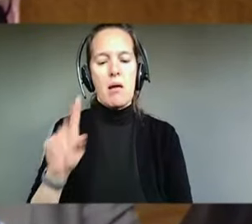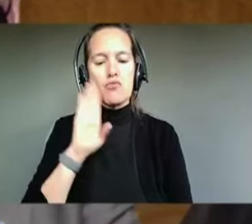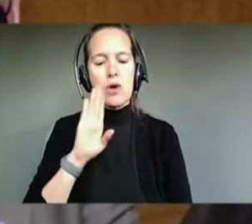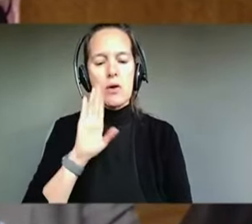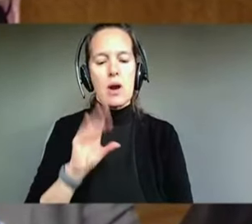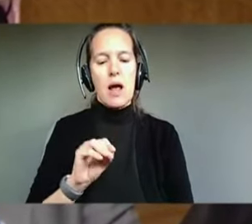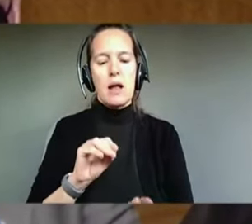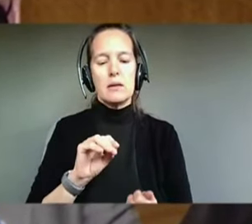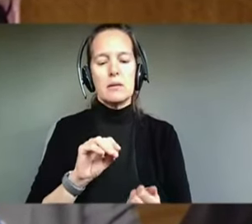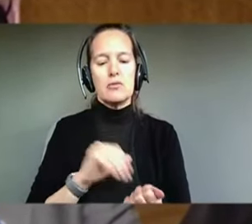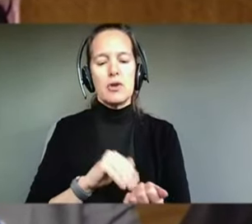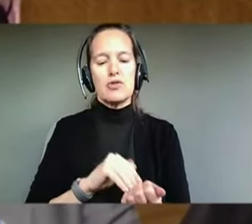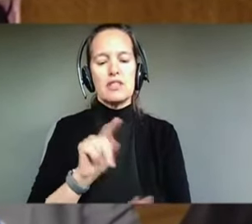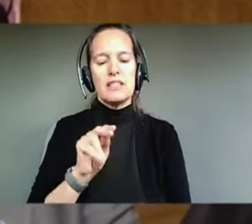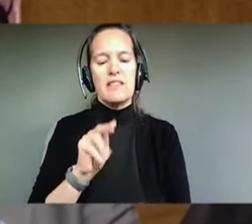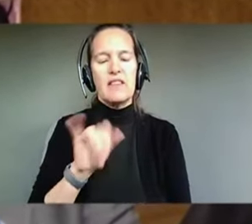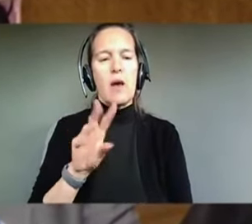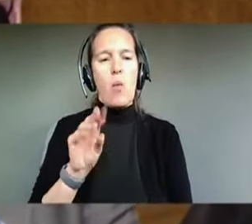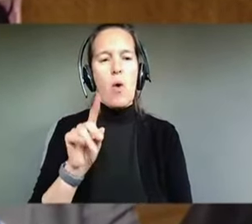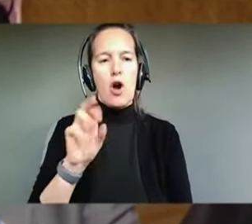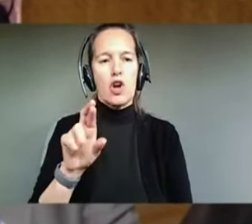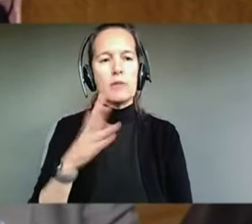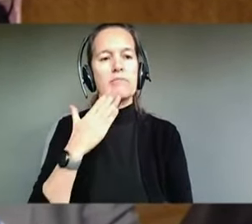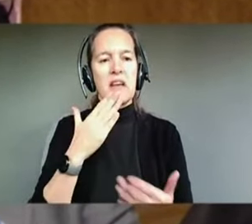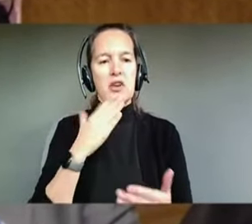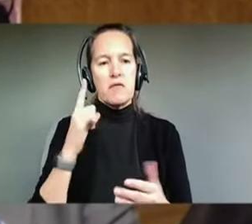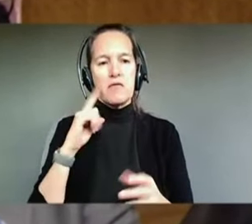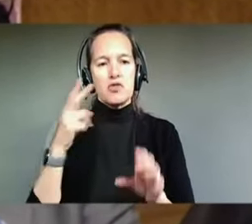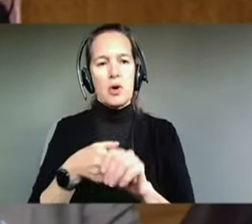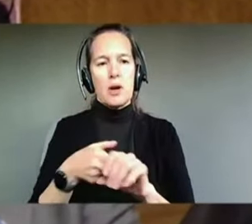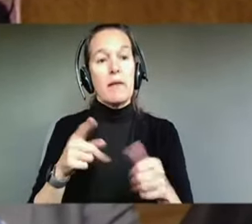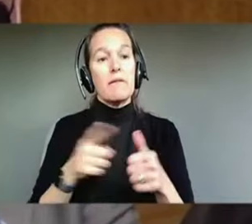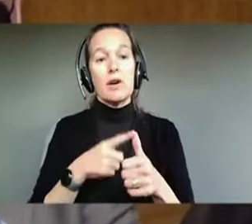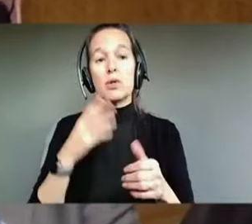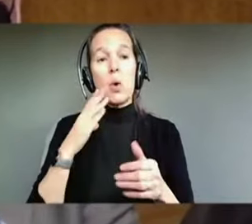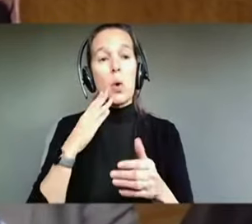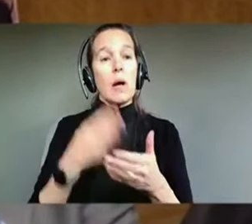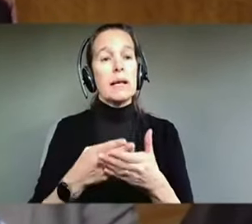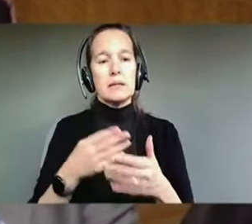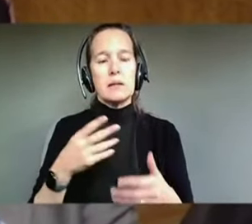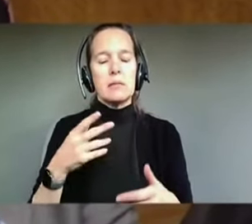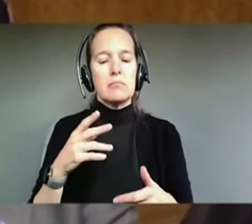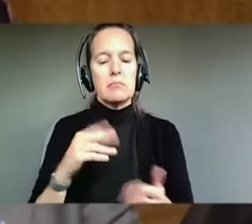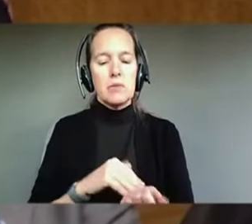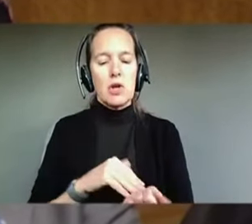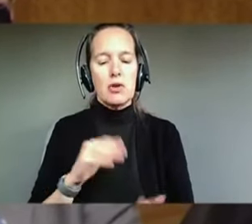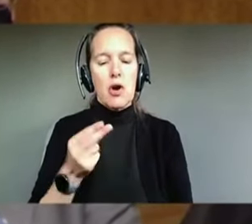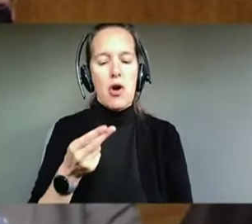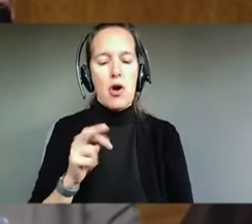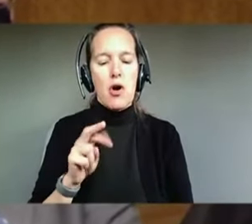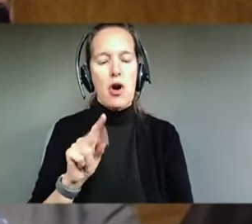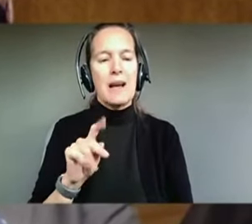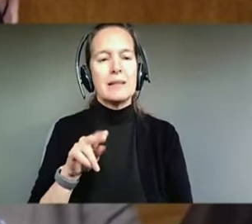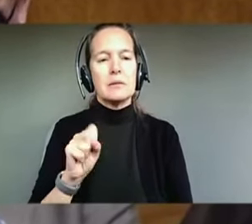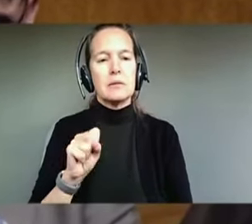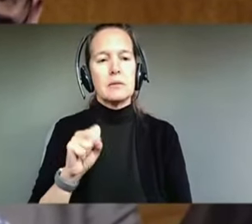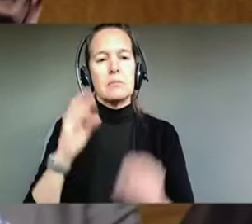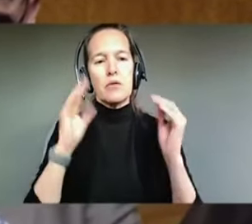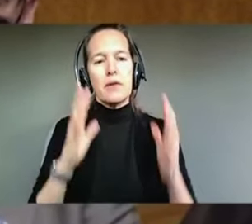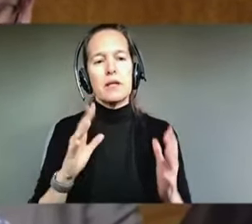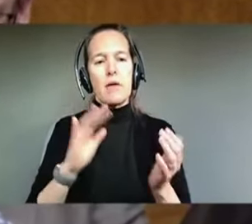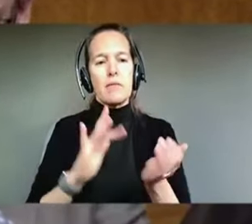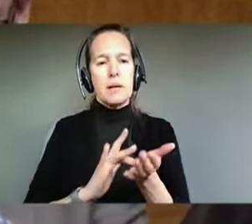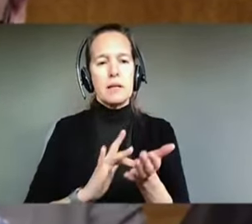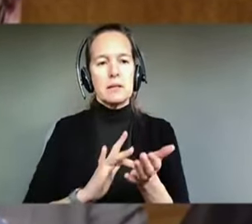for being with us. Our first witness is Dr. Harkins. He's a professor of medicine and division chief